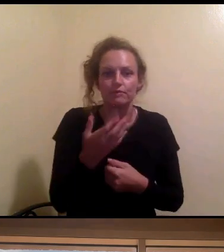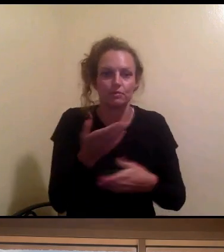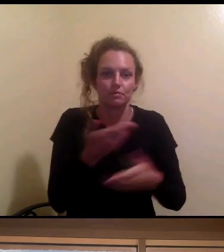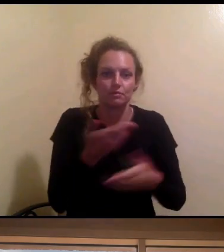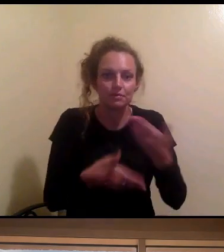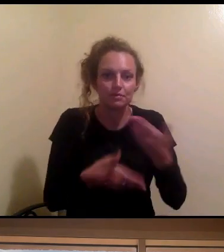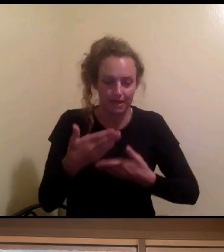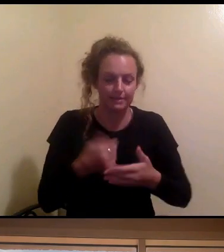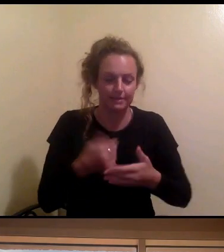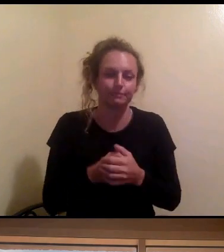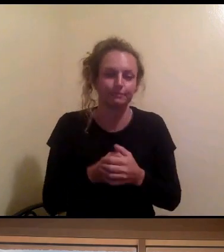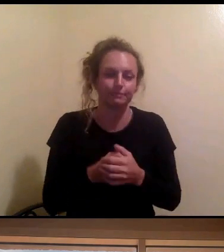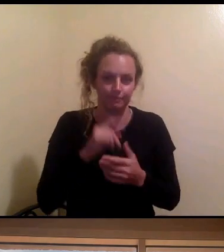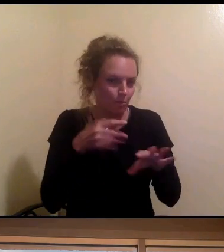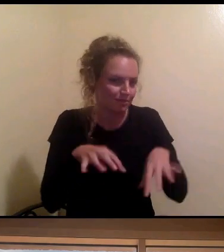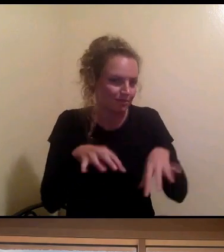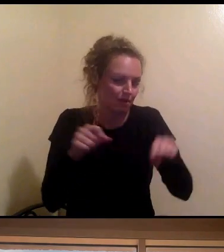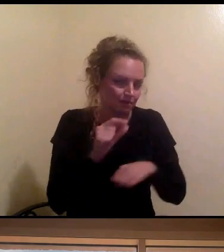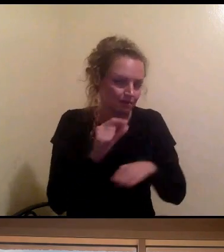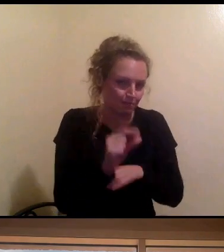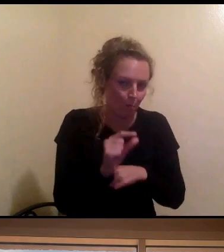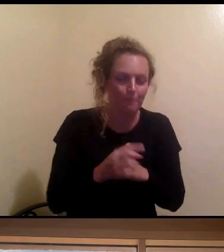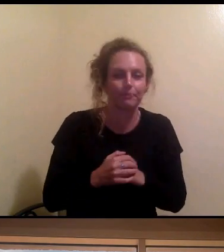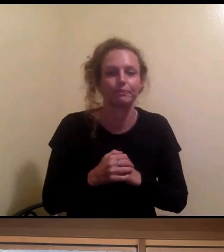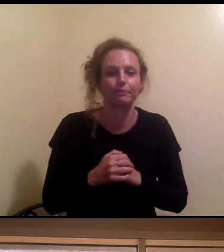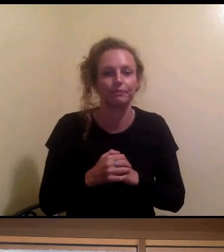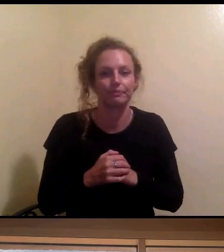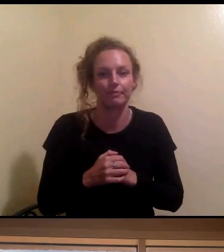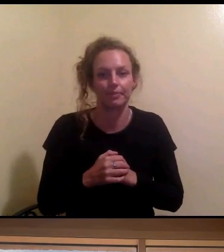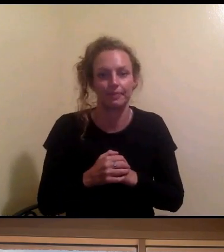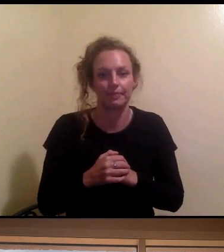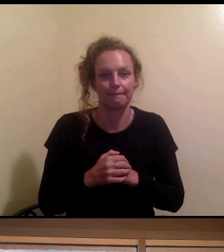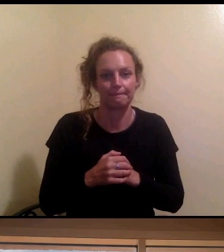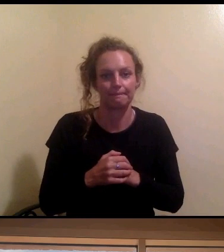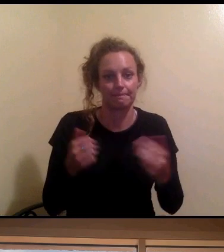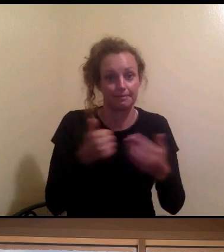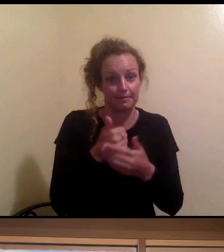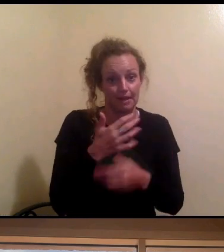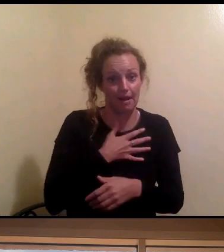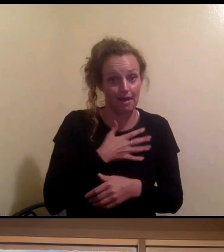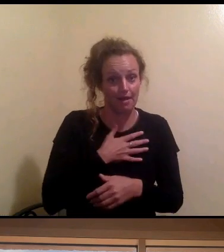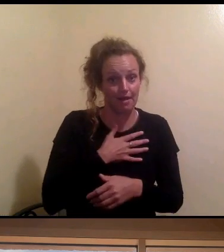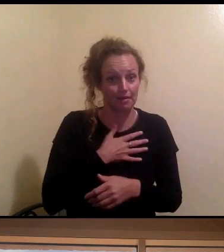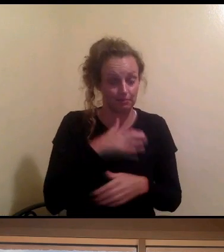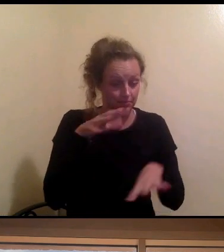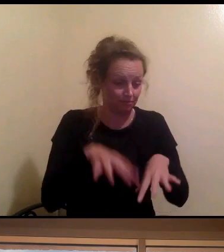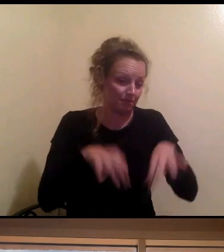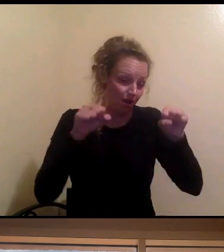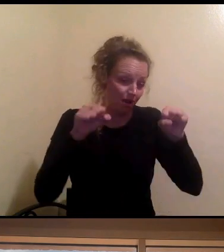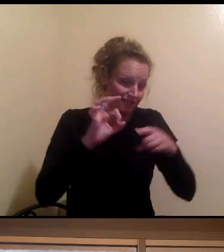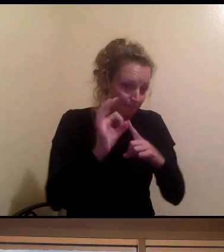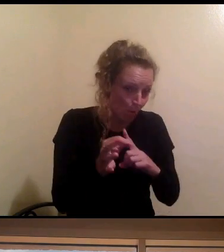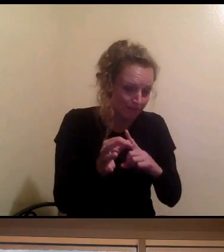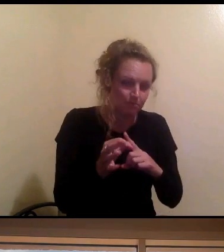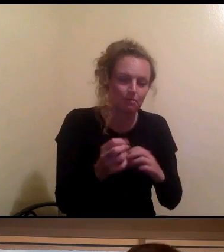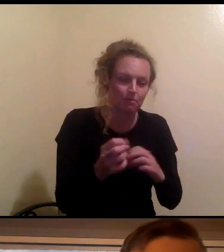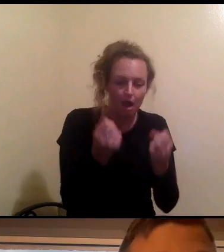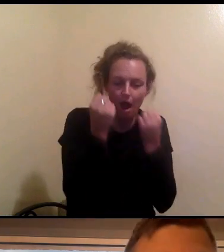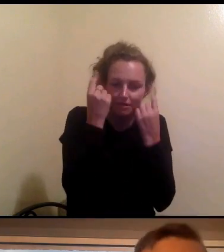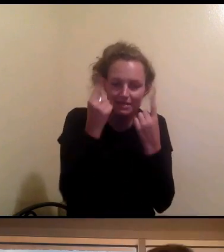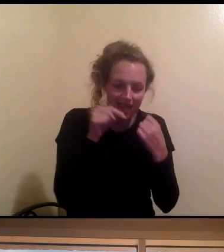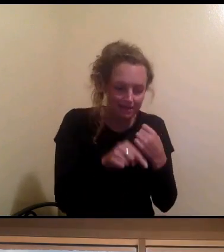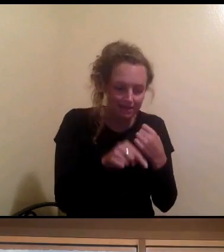I always like to start with something that is very understandable and relatable on a personal level so that I can connect. I would say